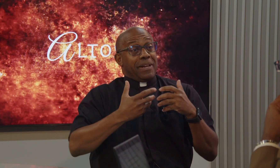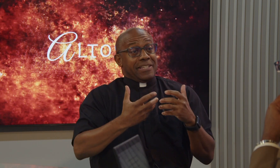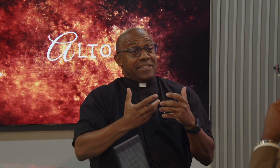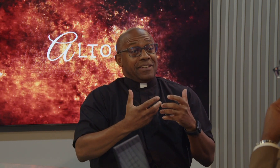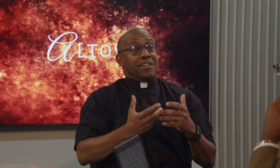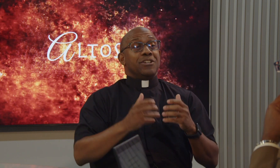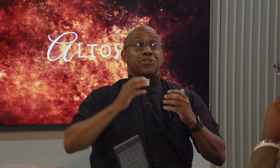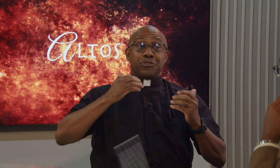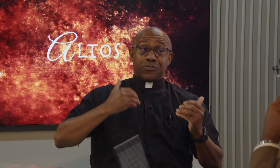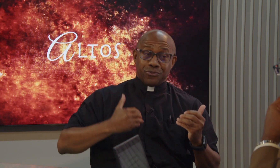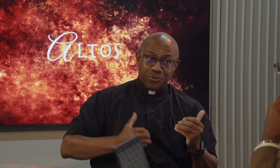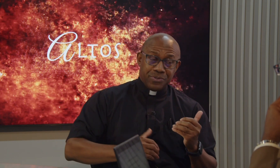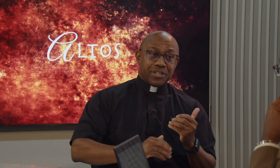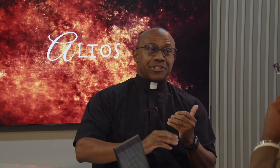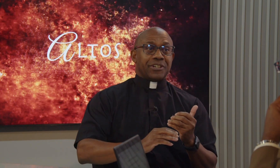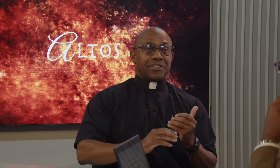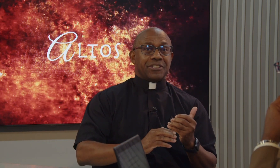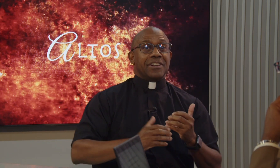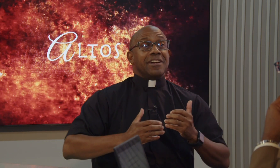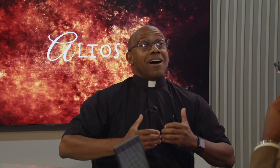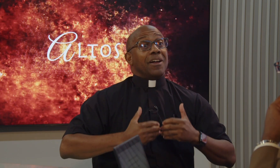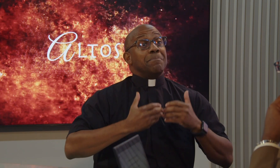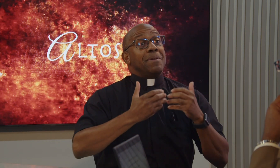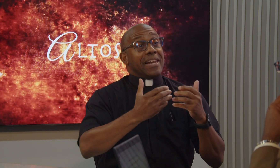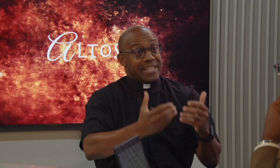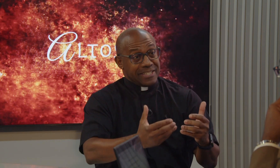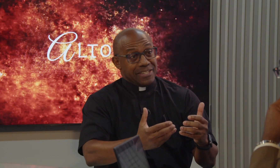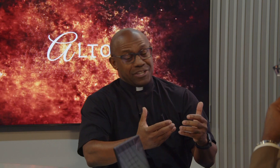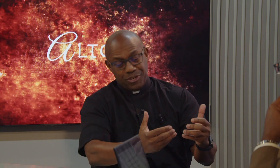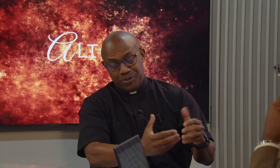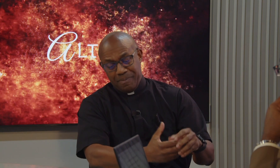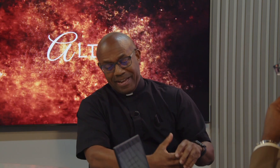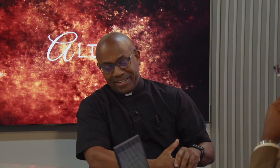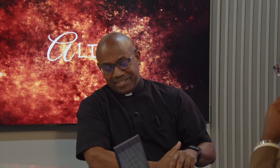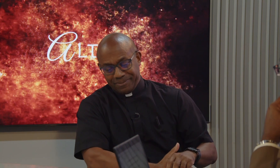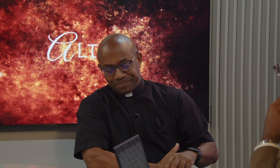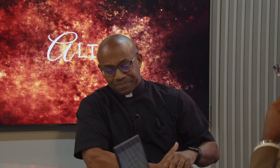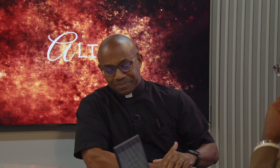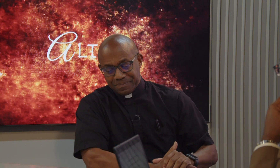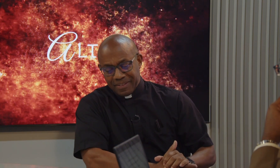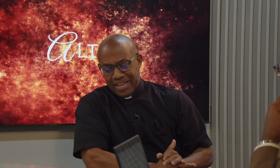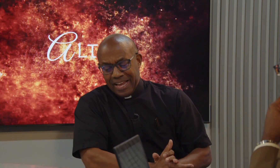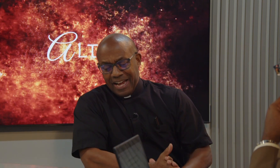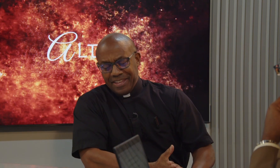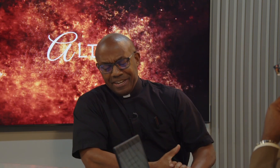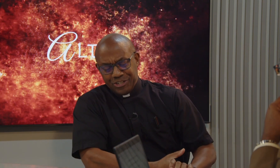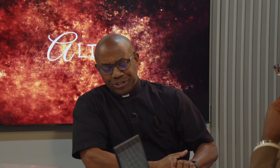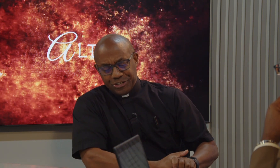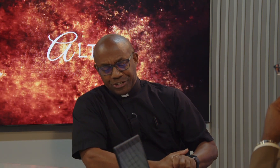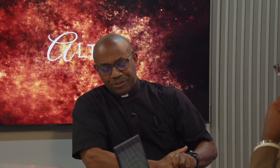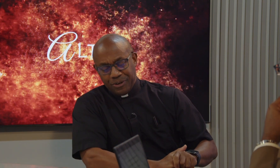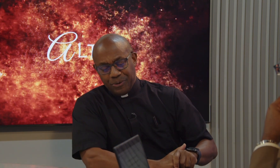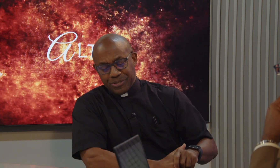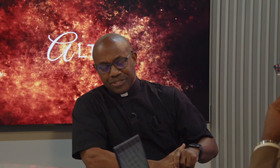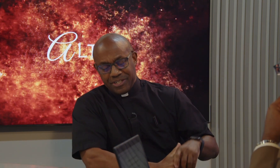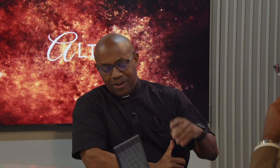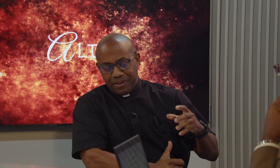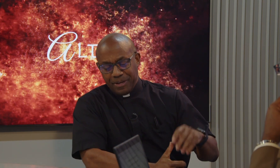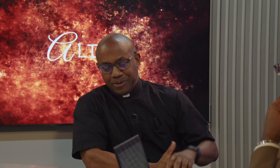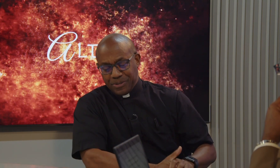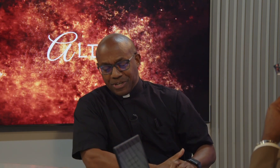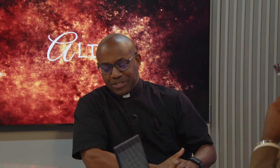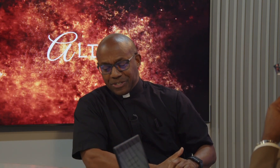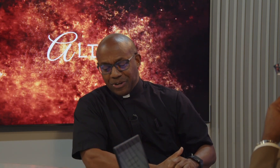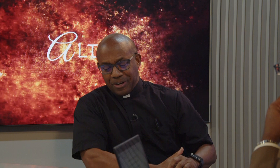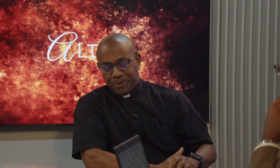God's blessing. So through the church, God blesses humanity. And then the